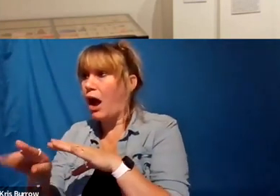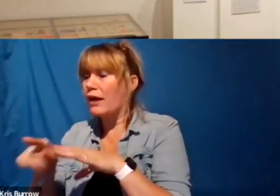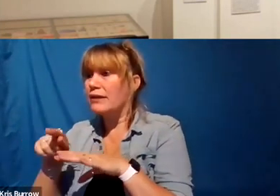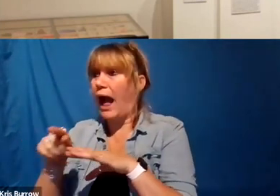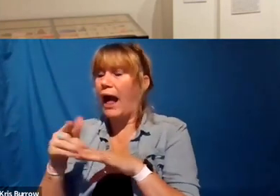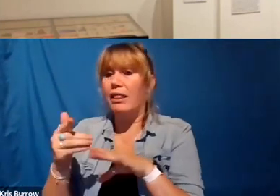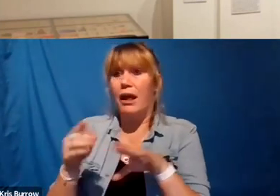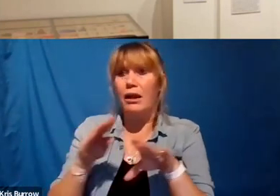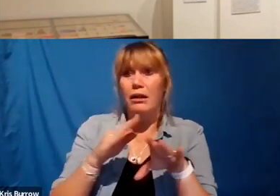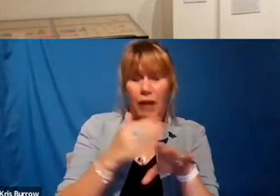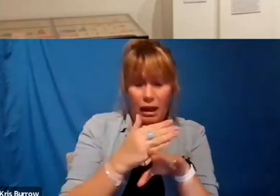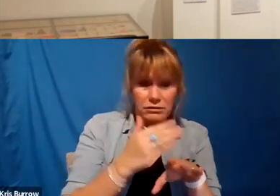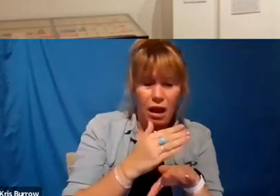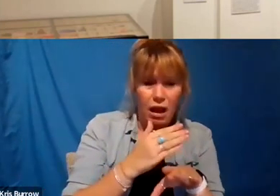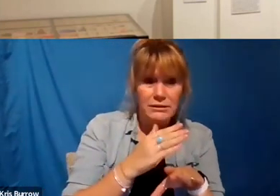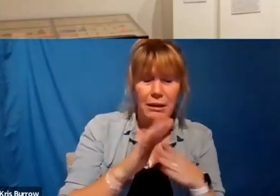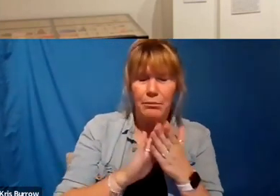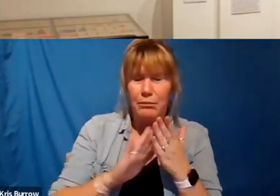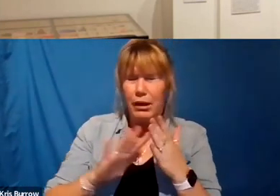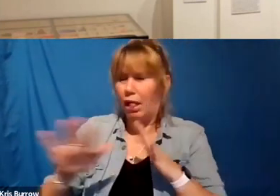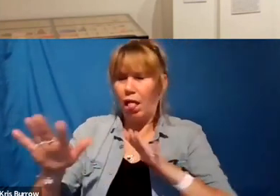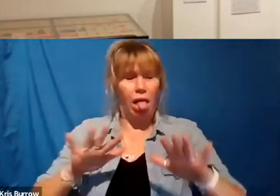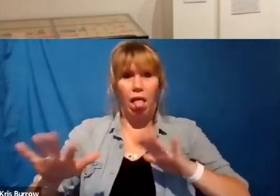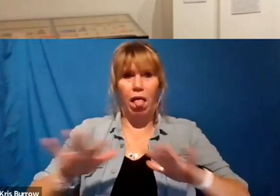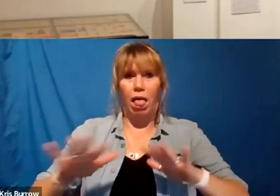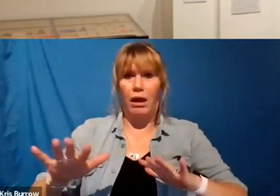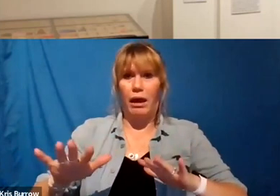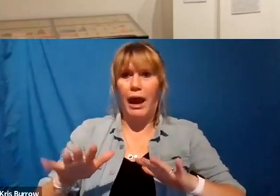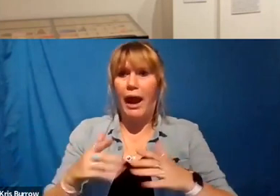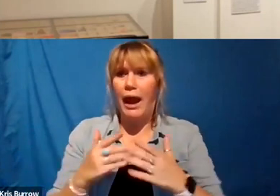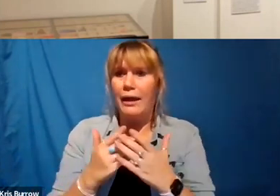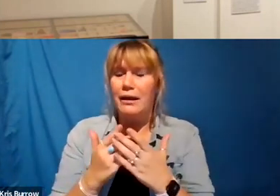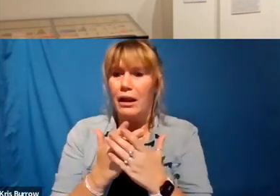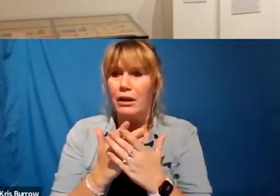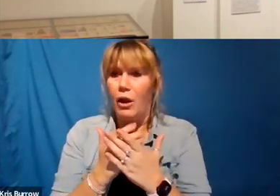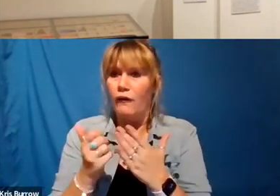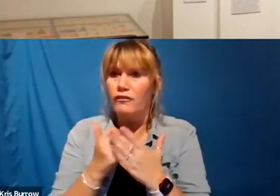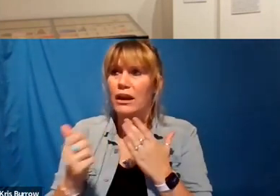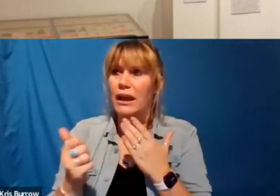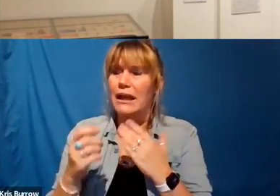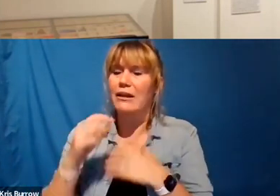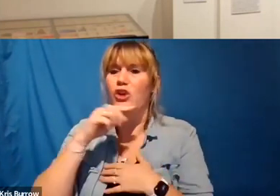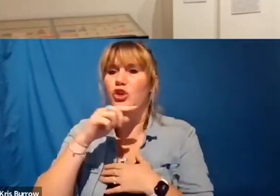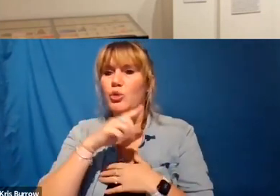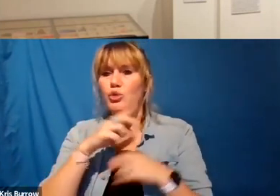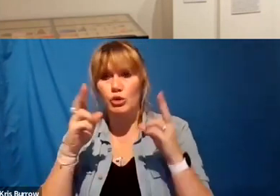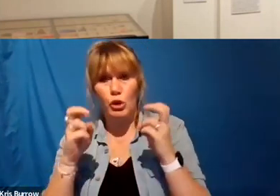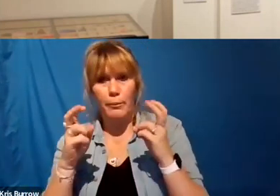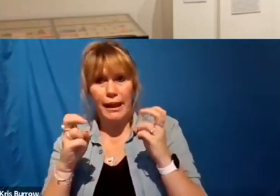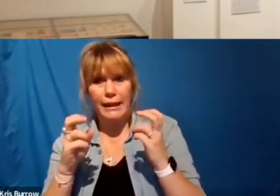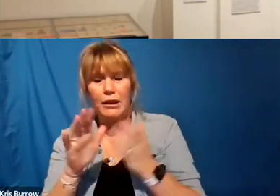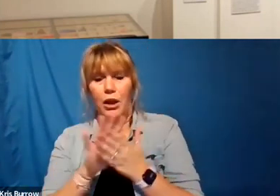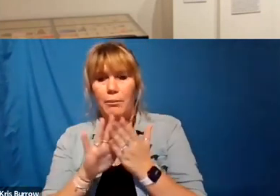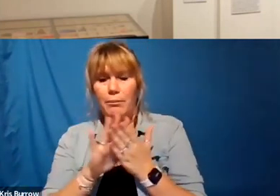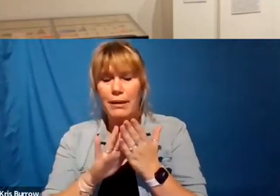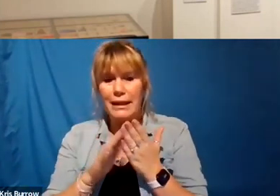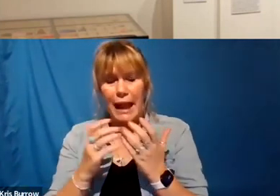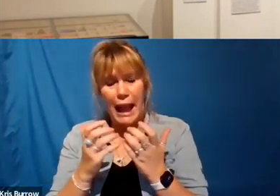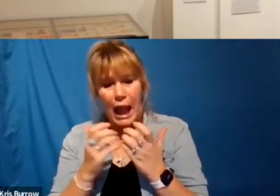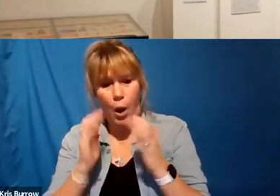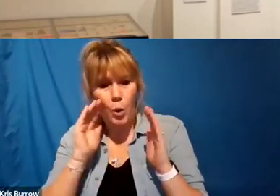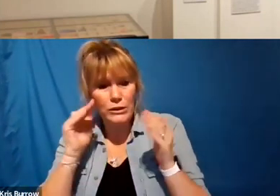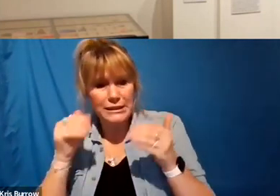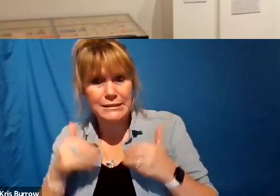called special interests in often unusual topics. And because of the way that autism is